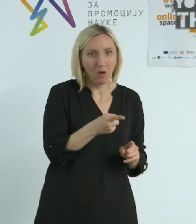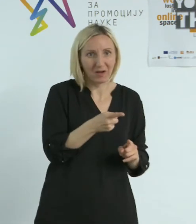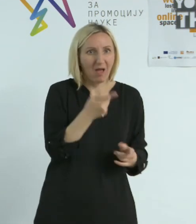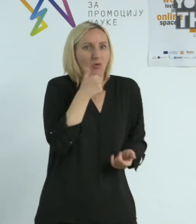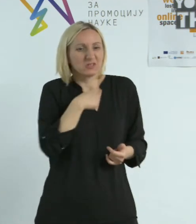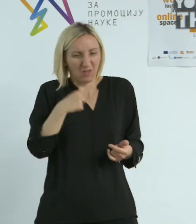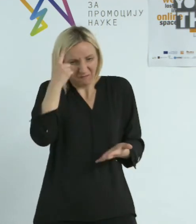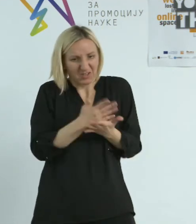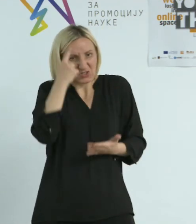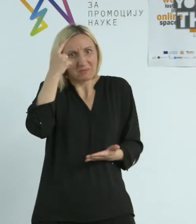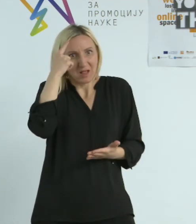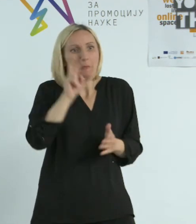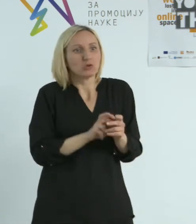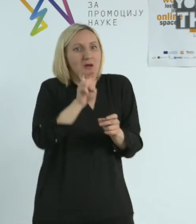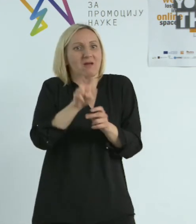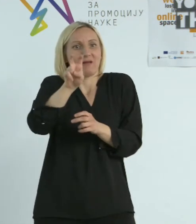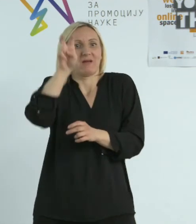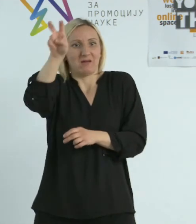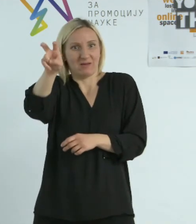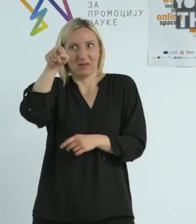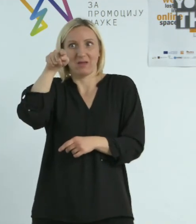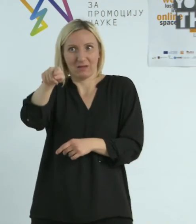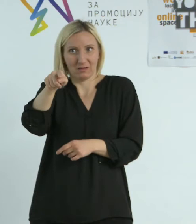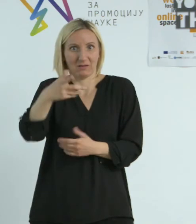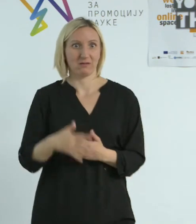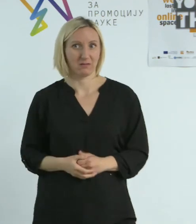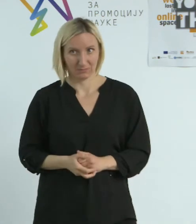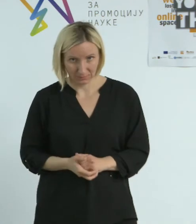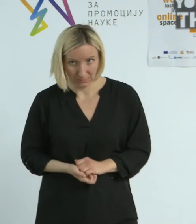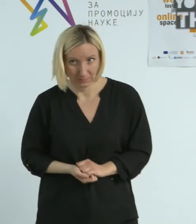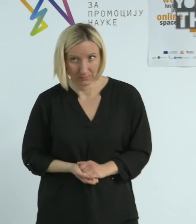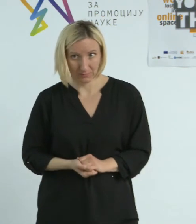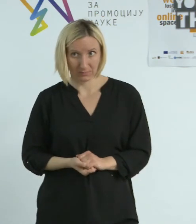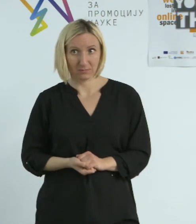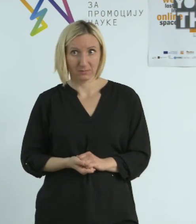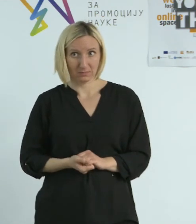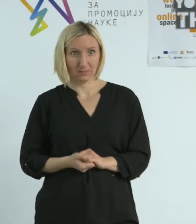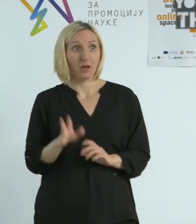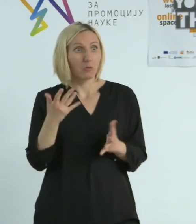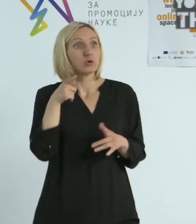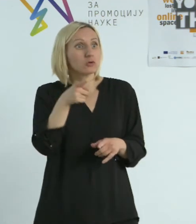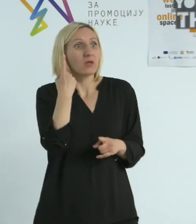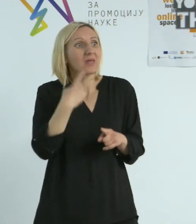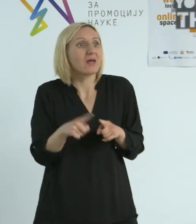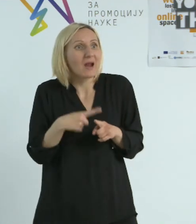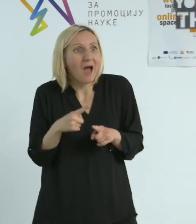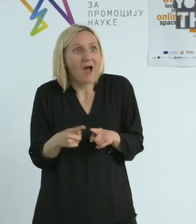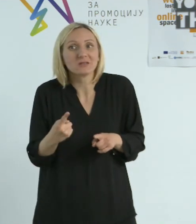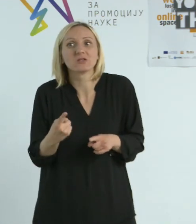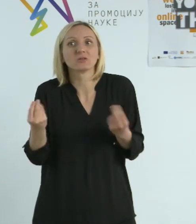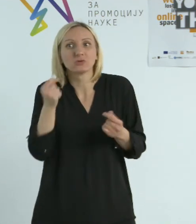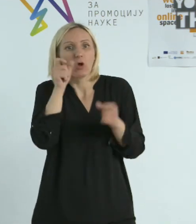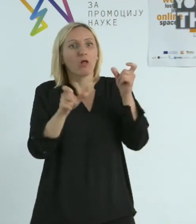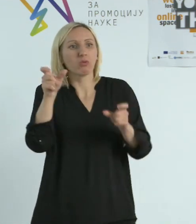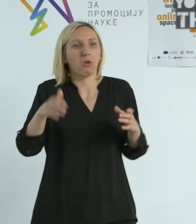boring. That you have to go through something that you already know. And that can be one of the reasons maybe why